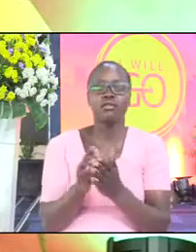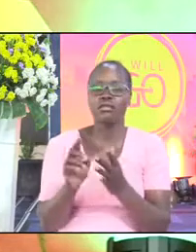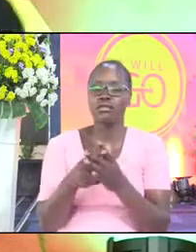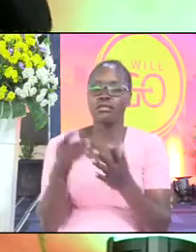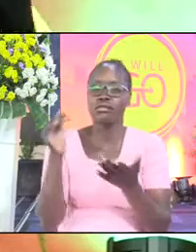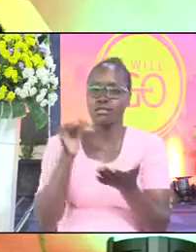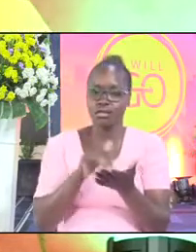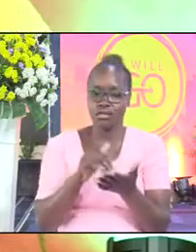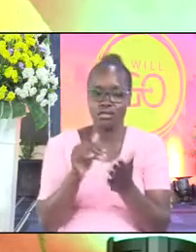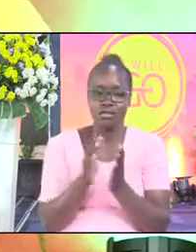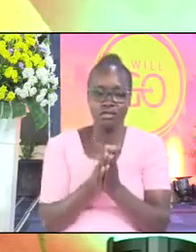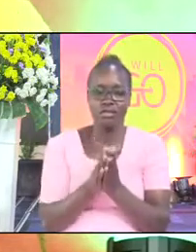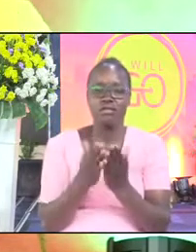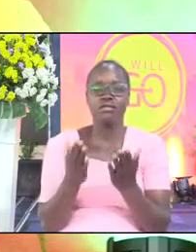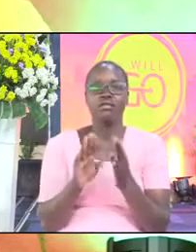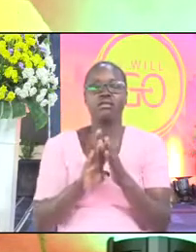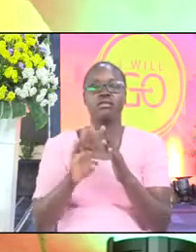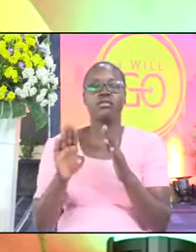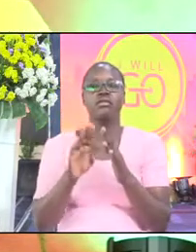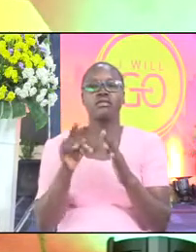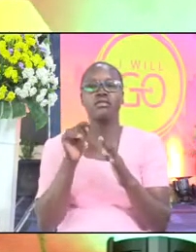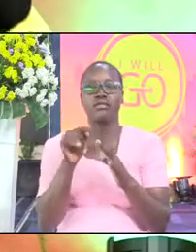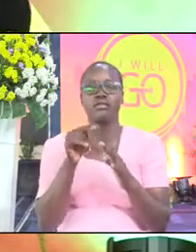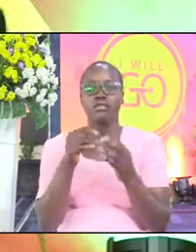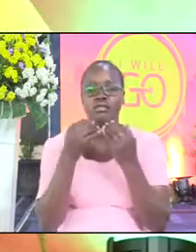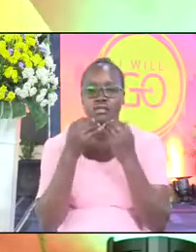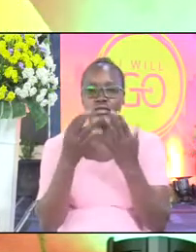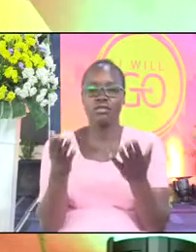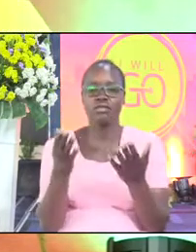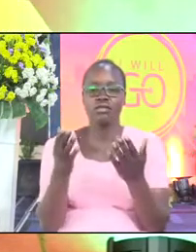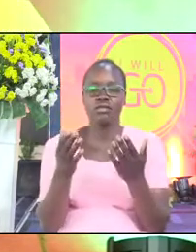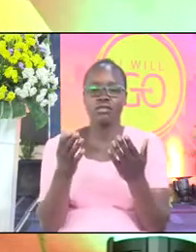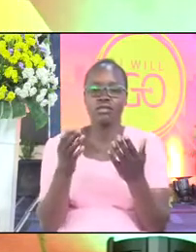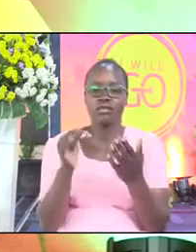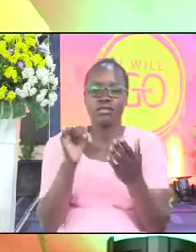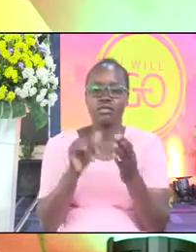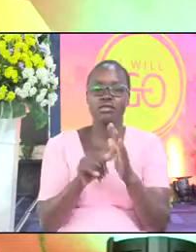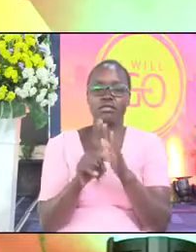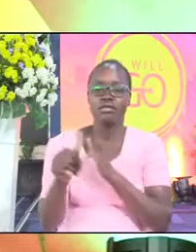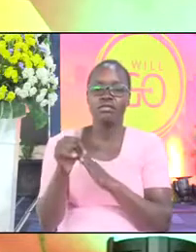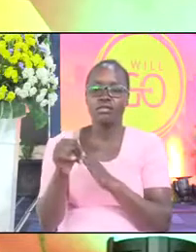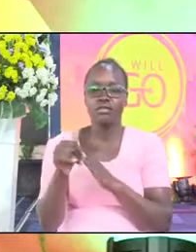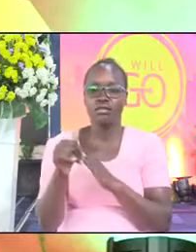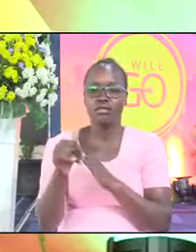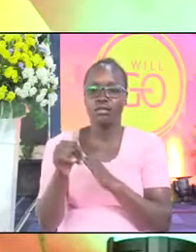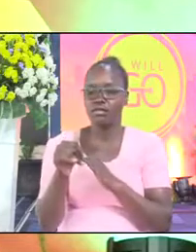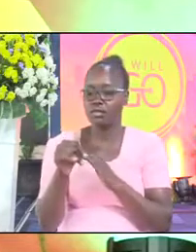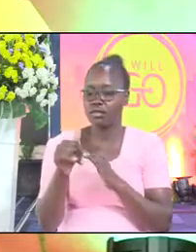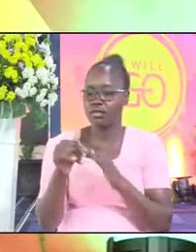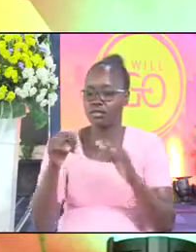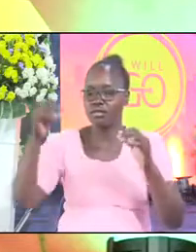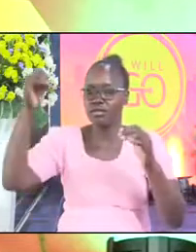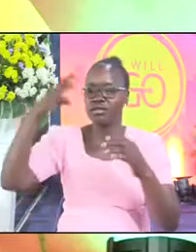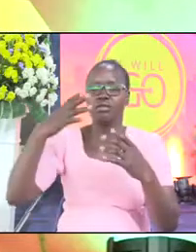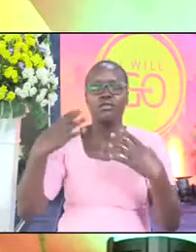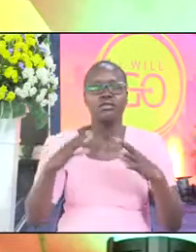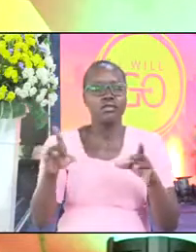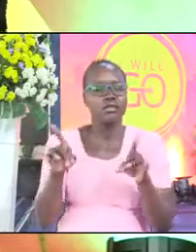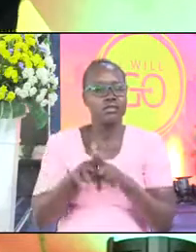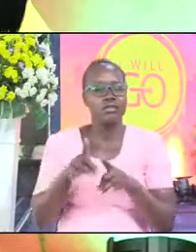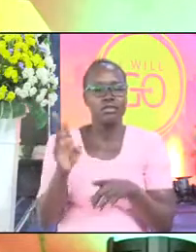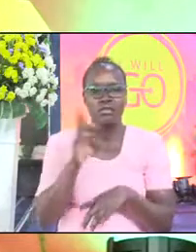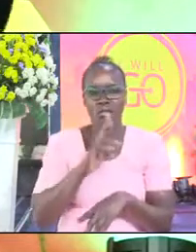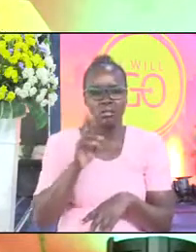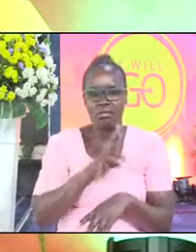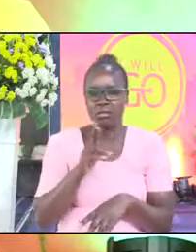again. I reiterate, there is nothing new under the sun. People are still cruel.